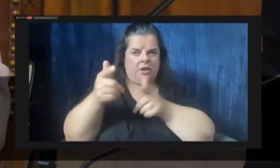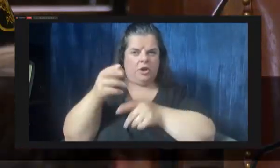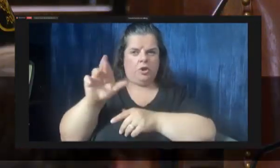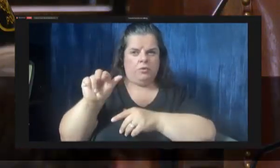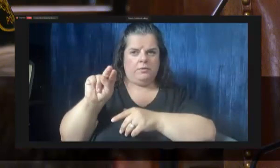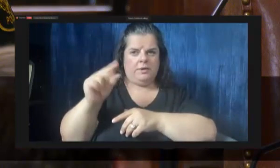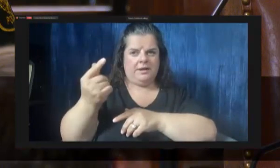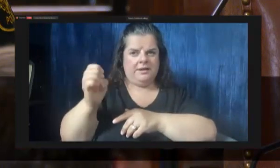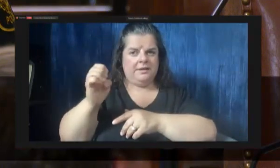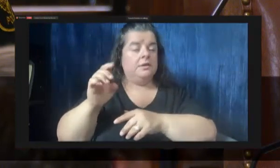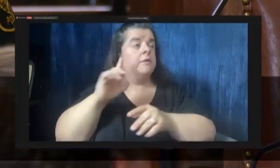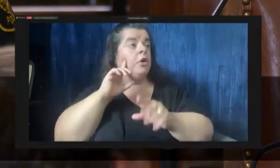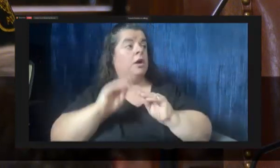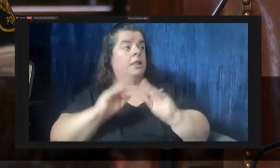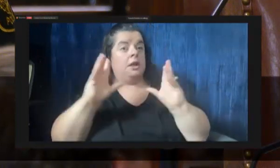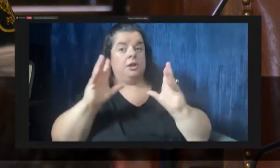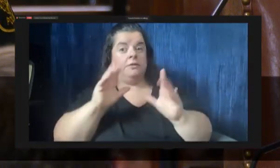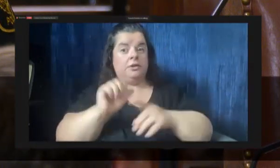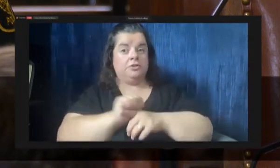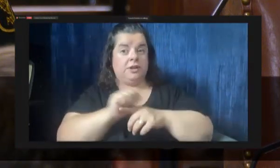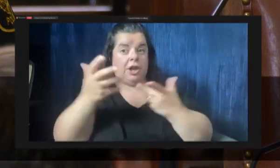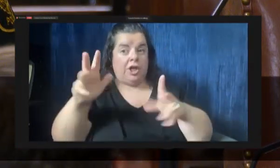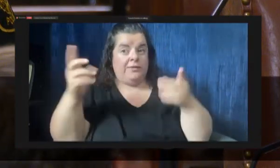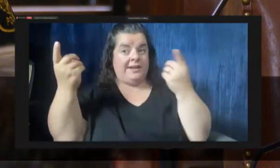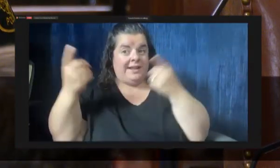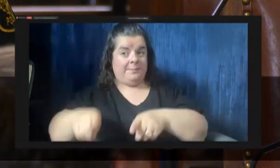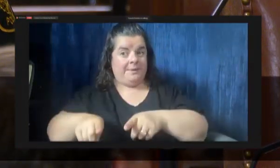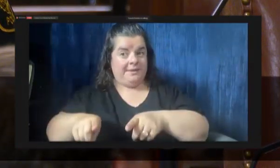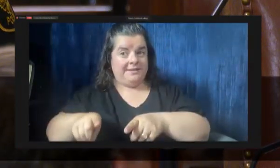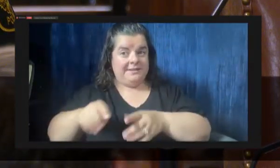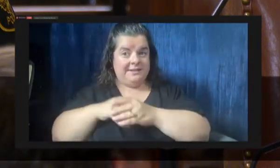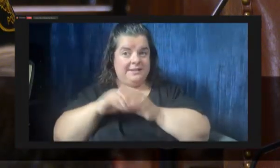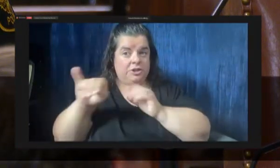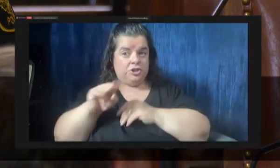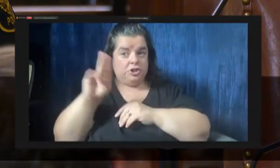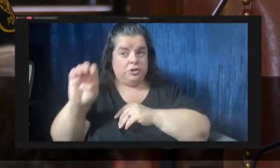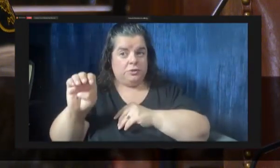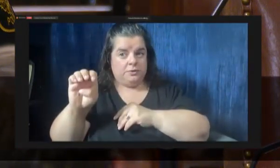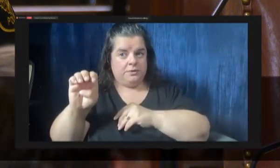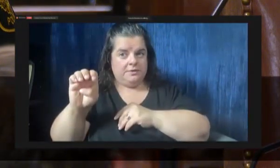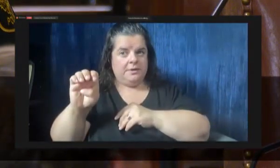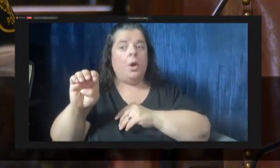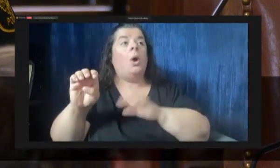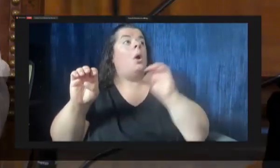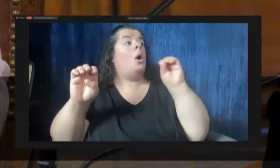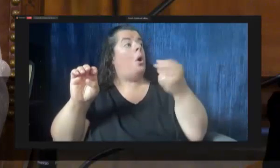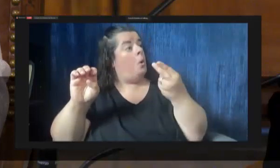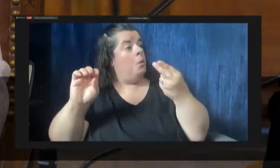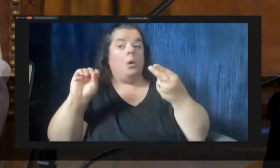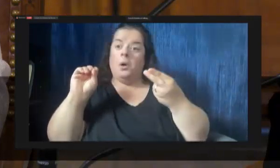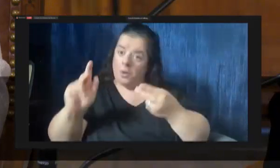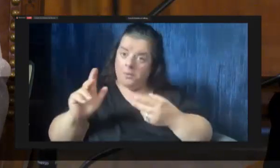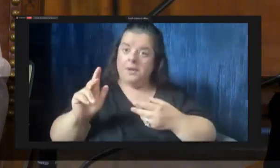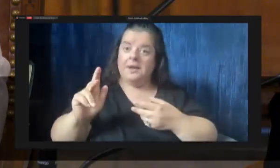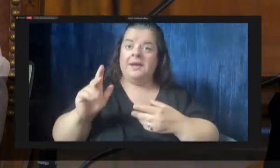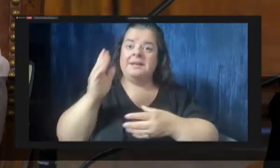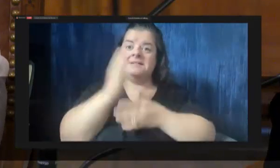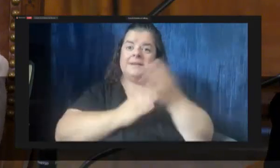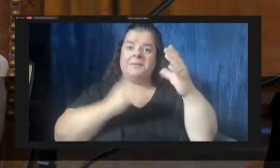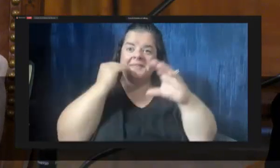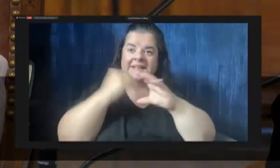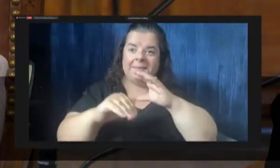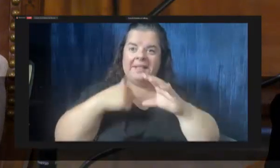To clarify, the training already occurred in June. So, okay, that accounts for some of the emails I got then.